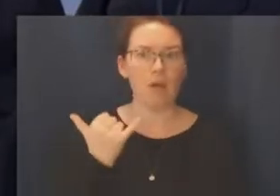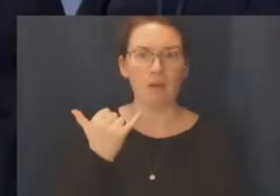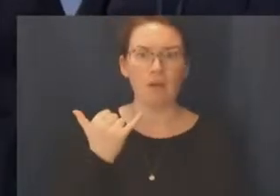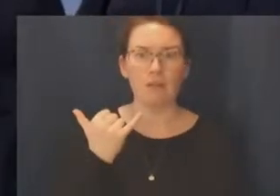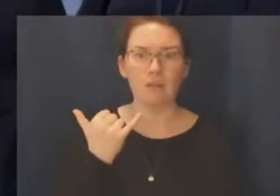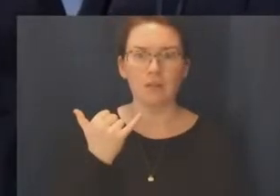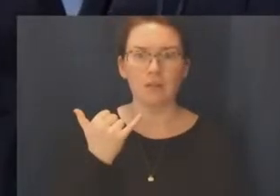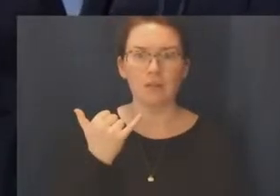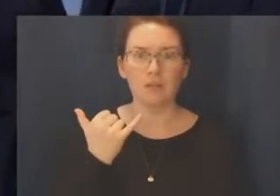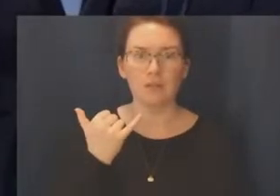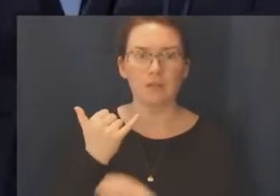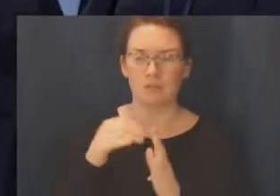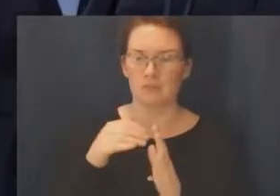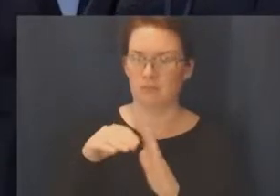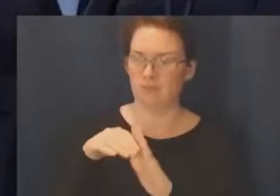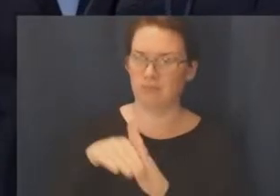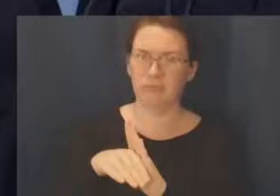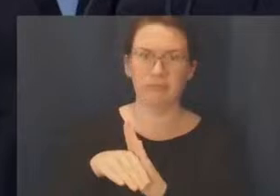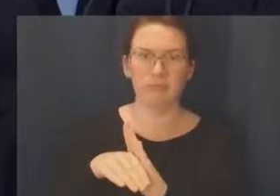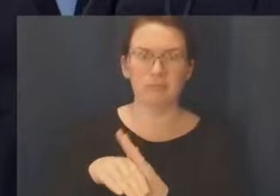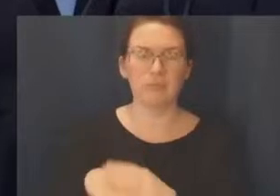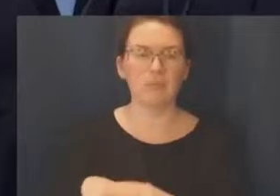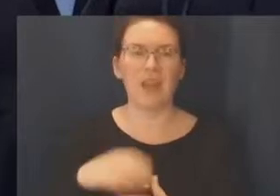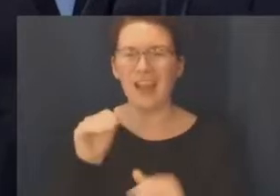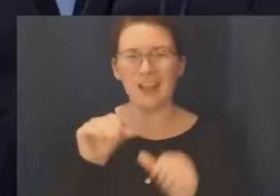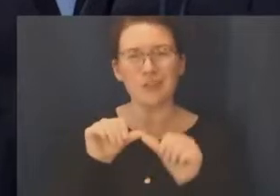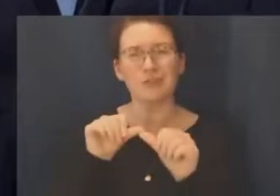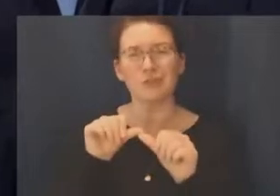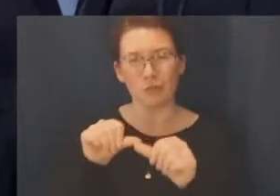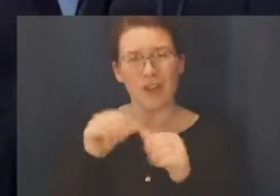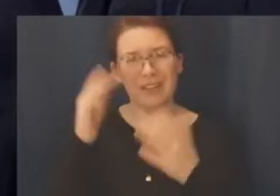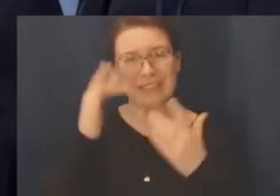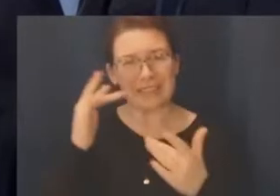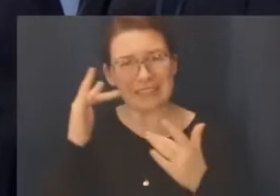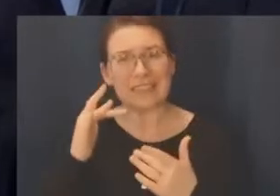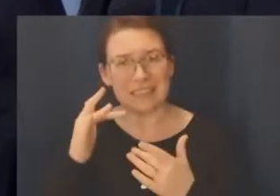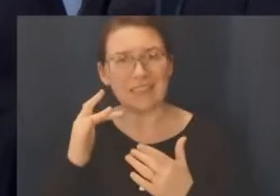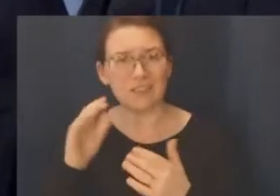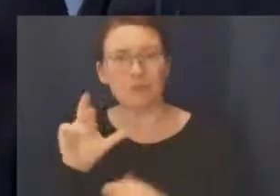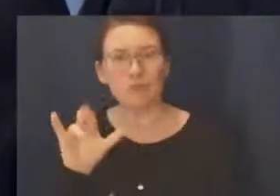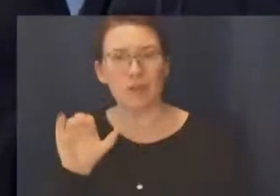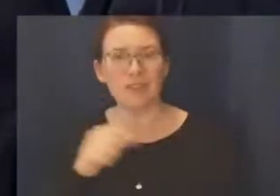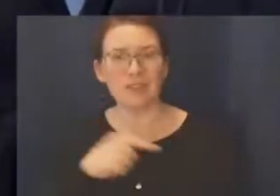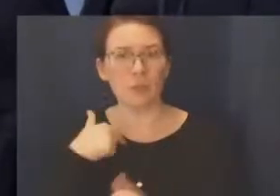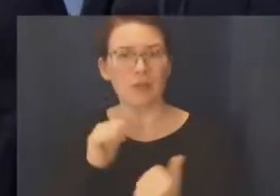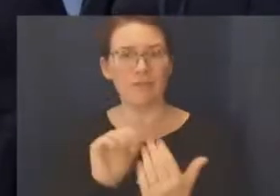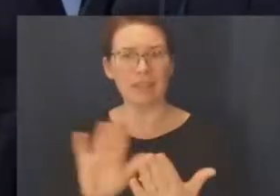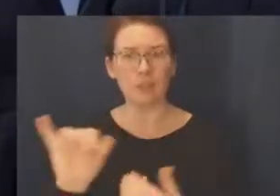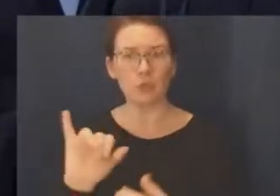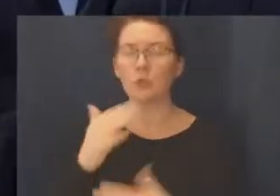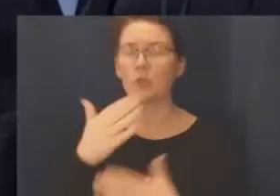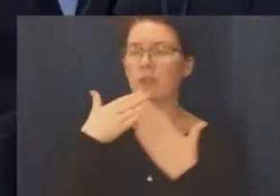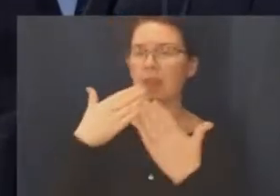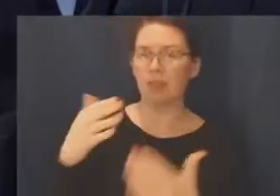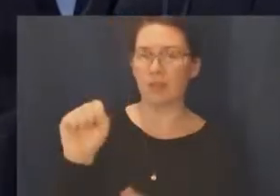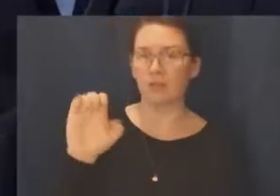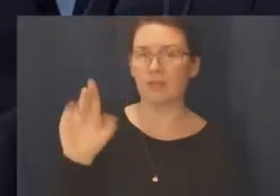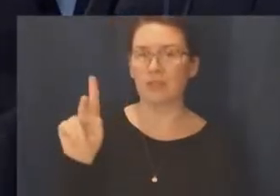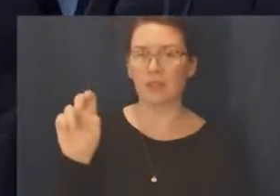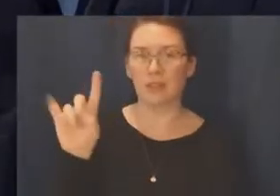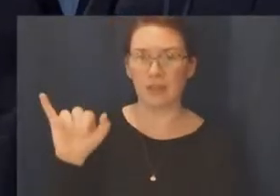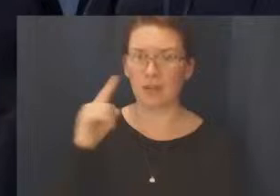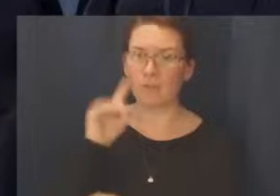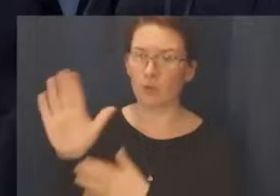enormous chronic disease crisis we're facing. And I'm really grateful to Secretary Kennedy for his leadership. And I'm grateful to President Trump for